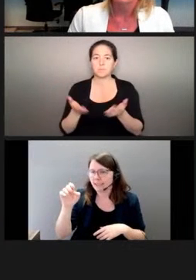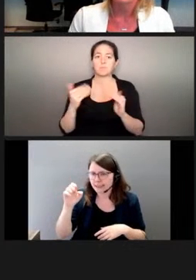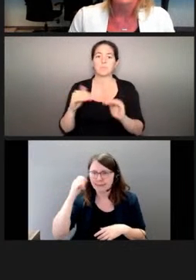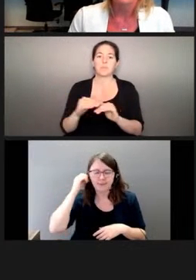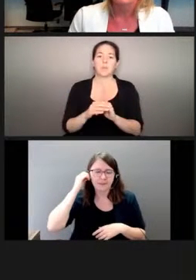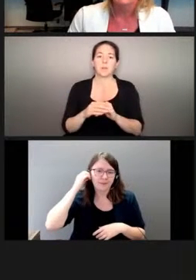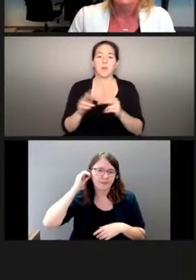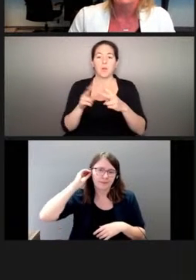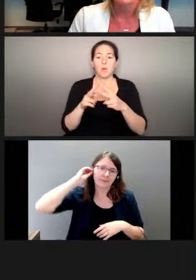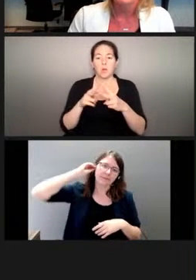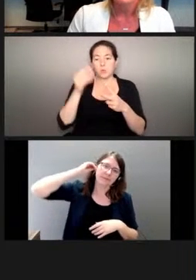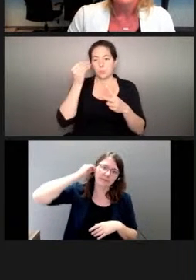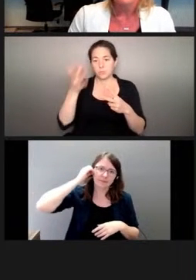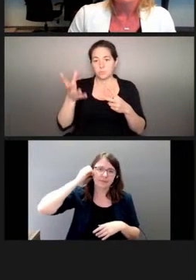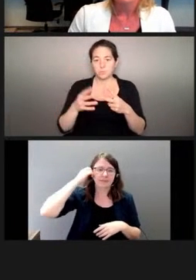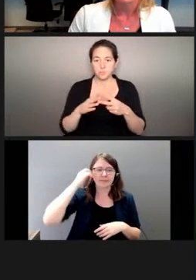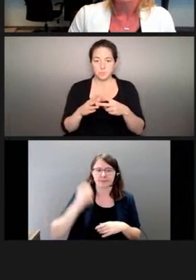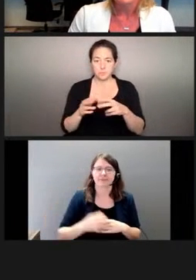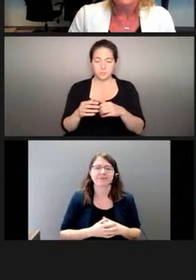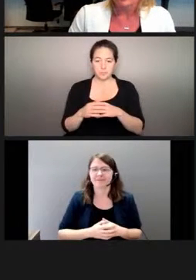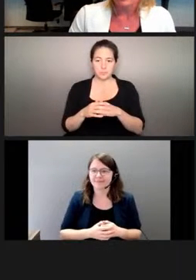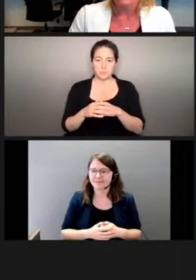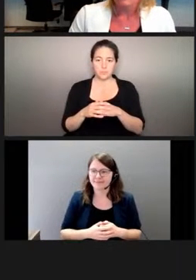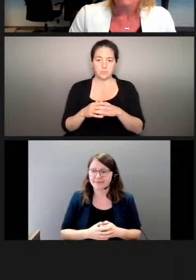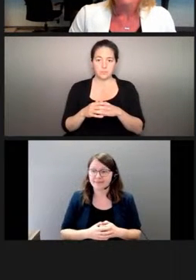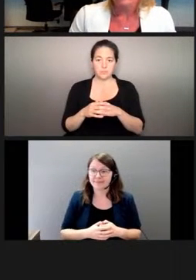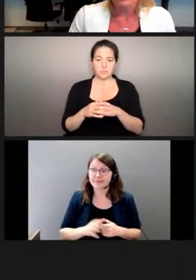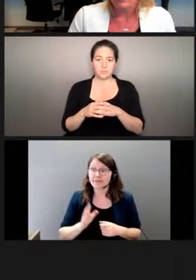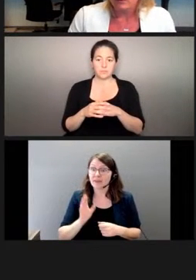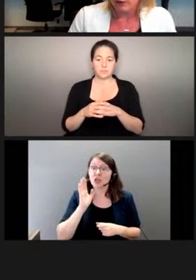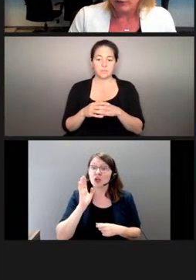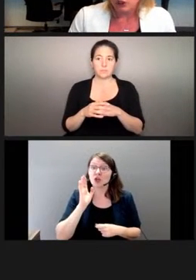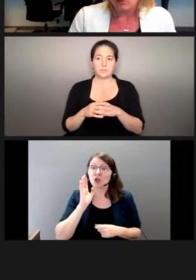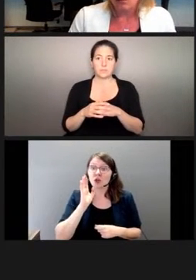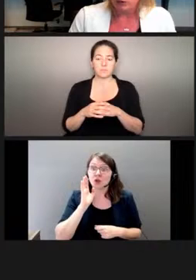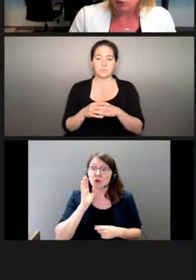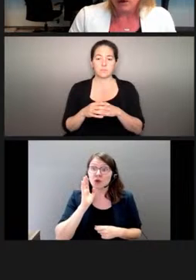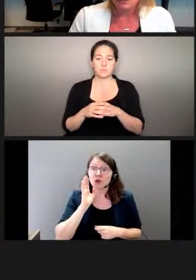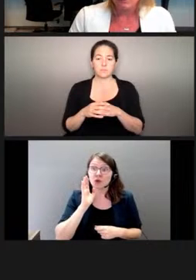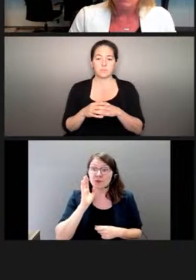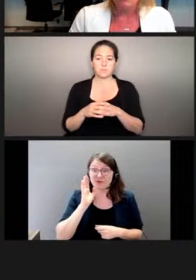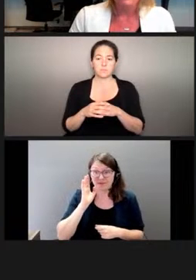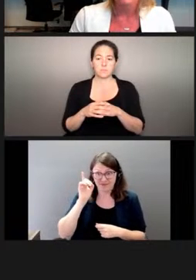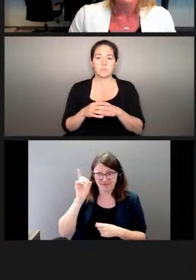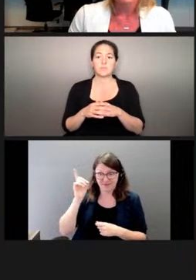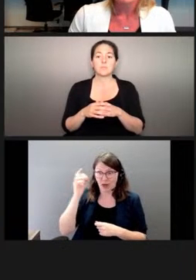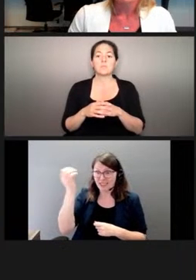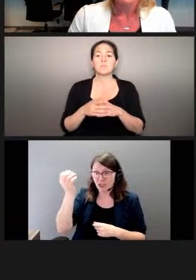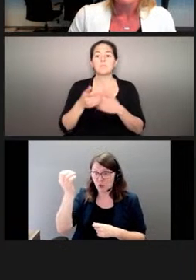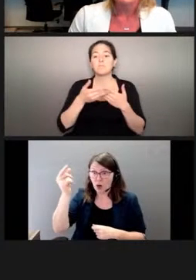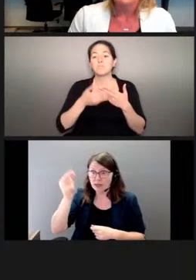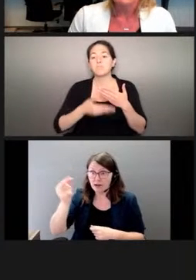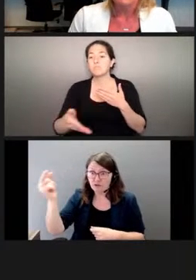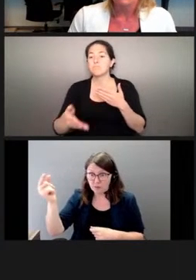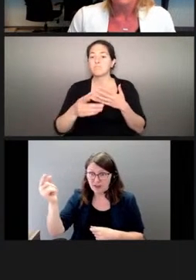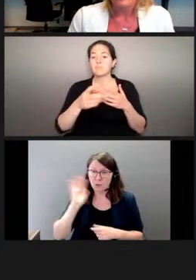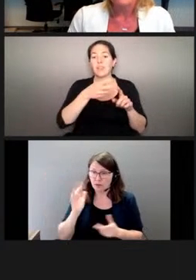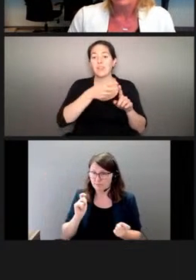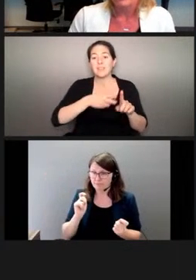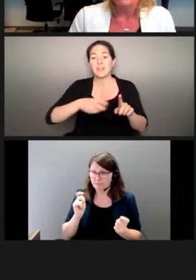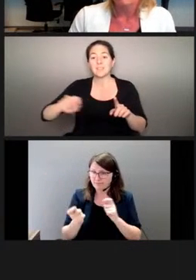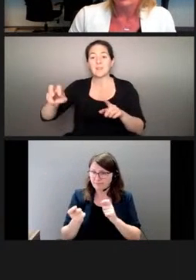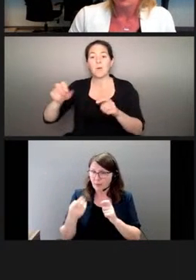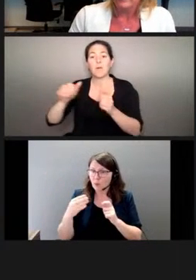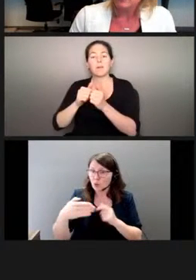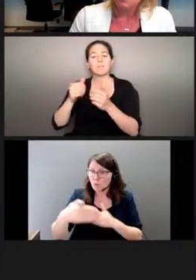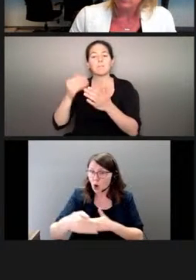impacts of the future transition of both the provincial Blue Box program as well as the municipal